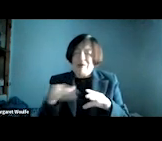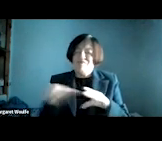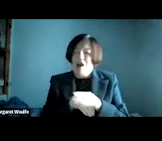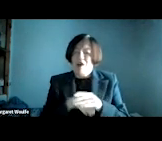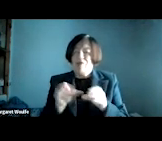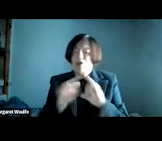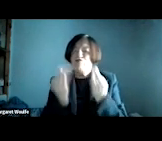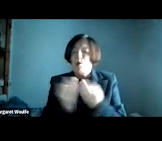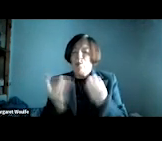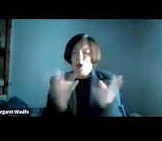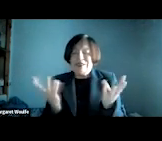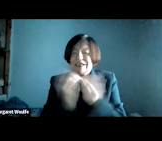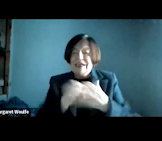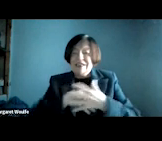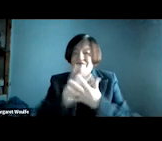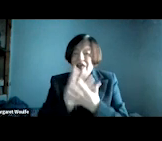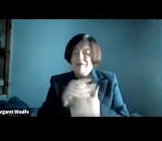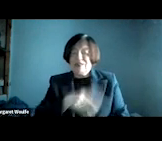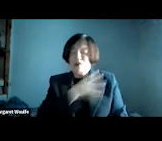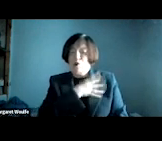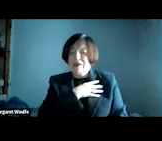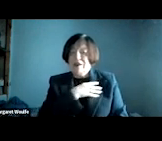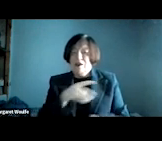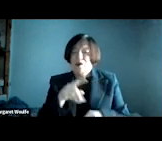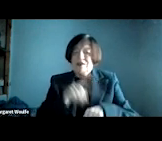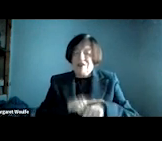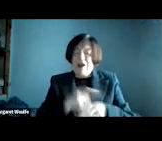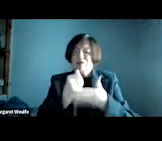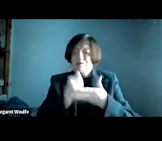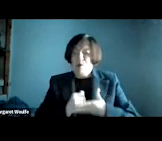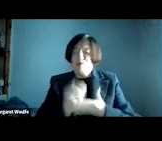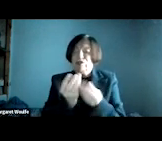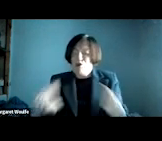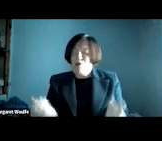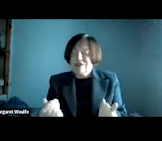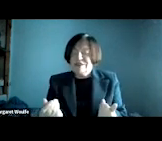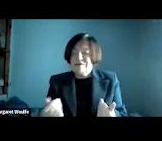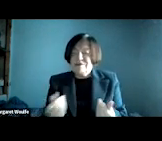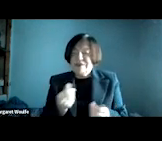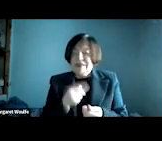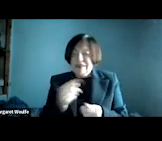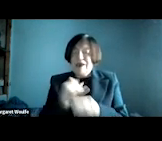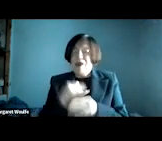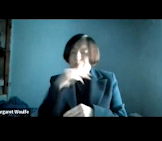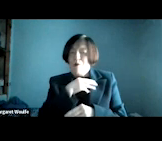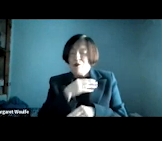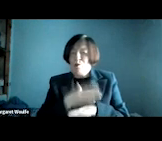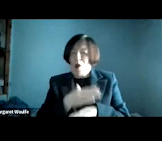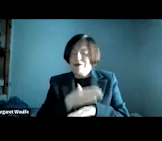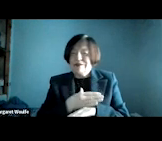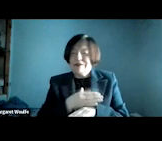group working together, developing this committee. We've time, support, and resources to do it, and it's an important piece of work. So